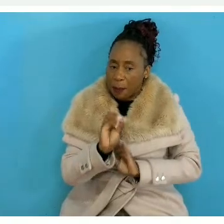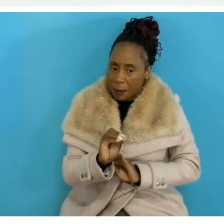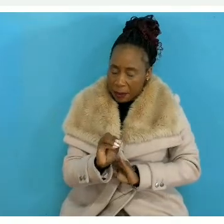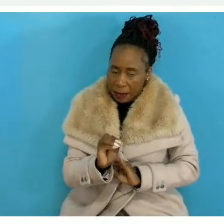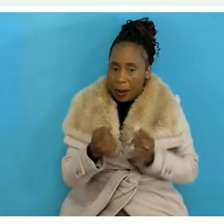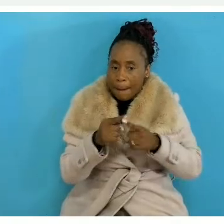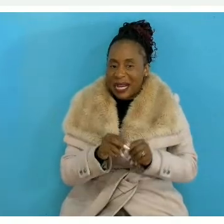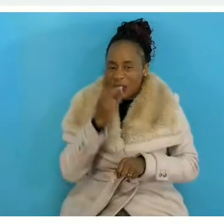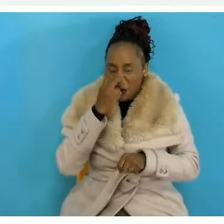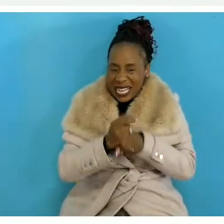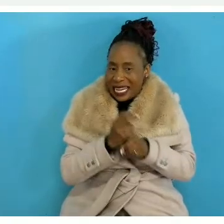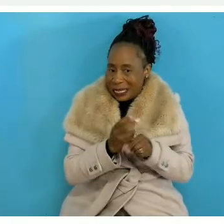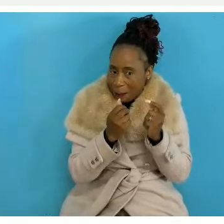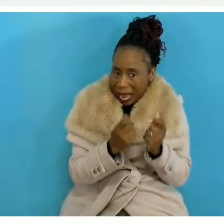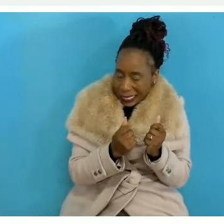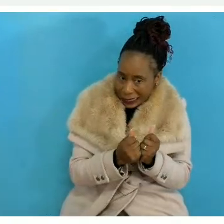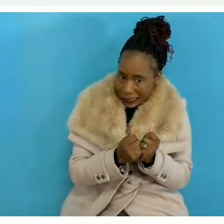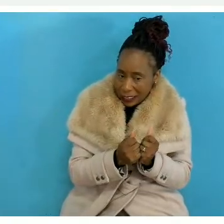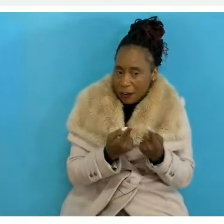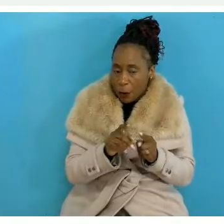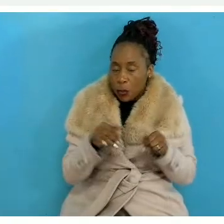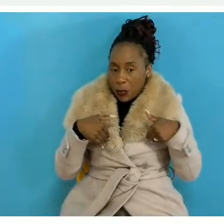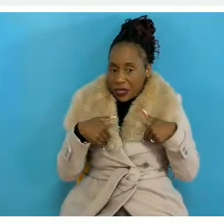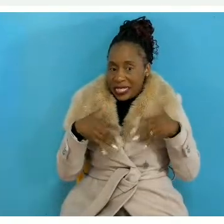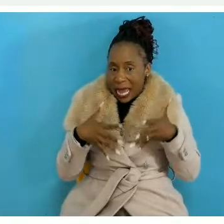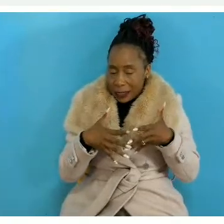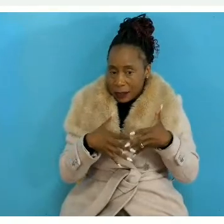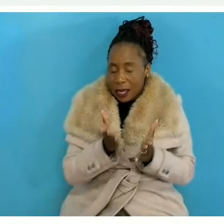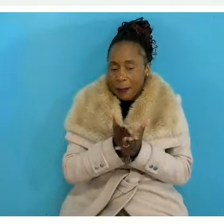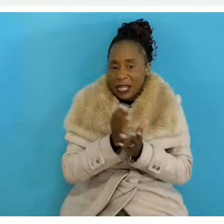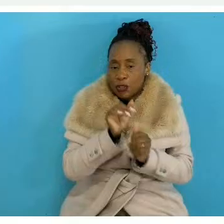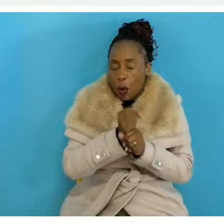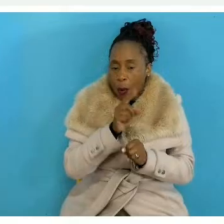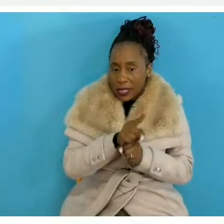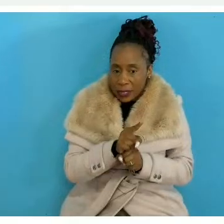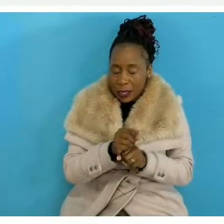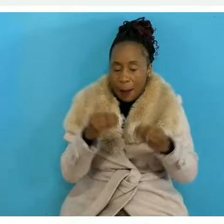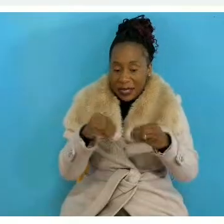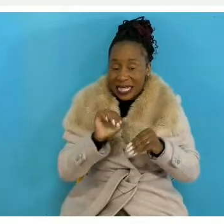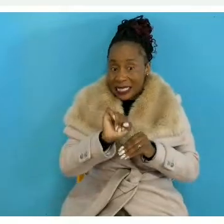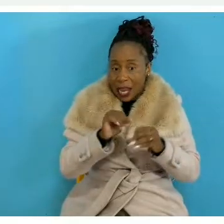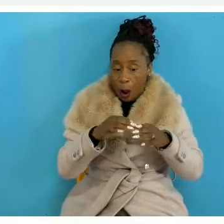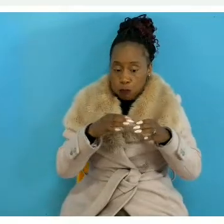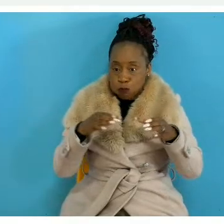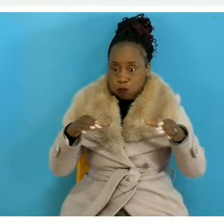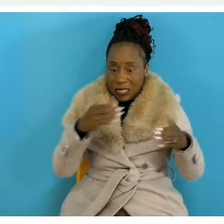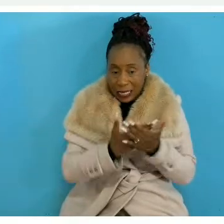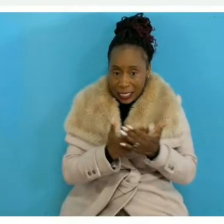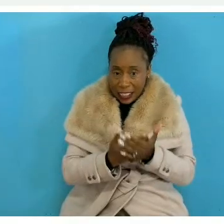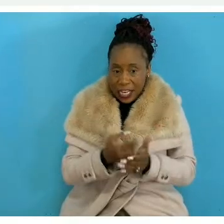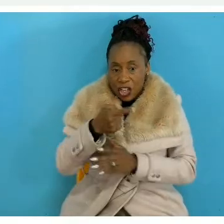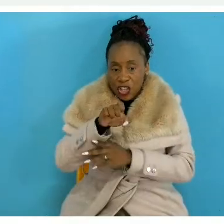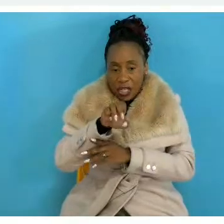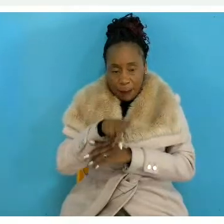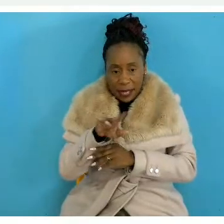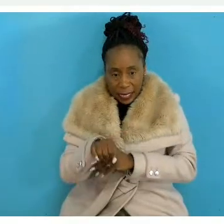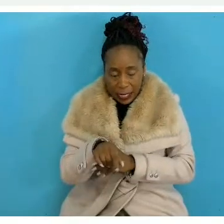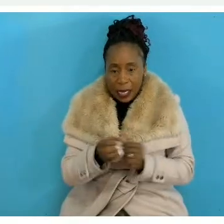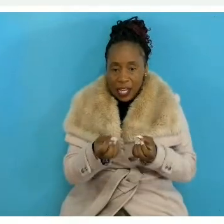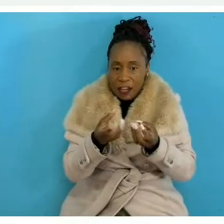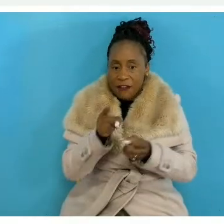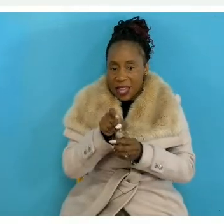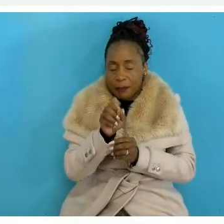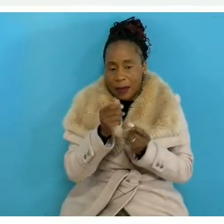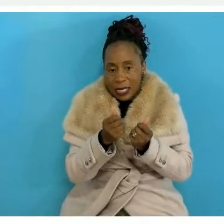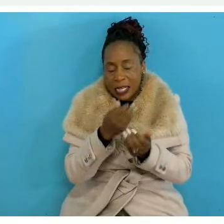need capital in order to ensure that you can grow your business, GEP will probably to provide for that. Also,